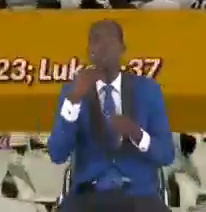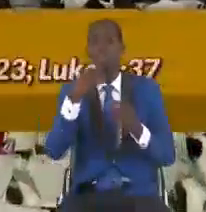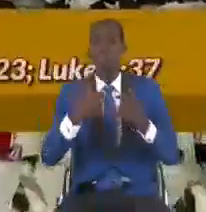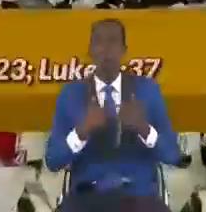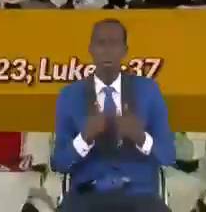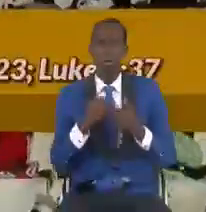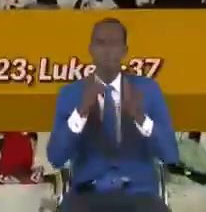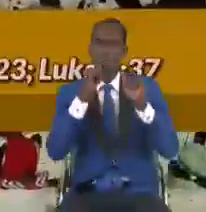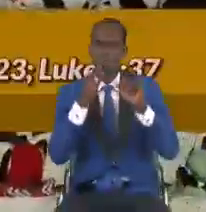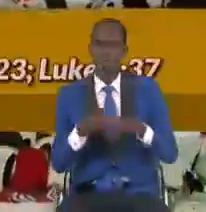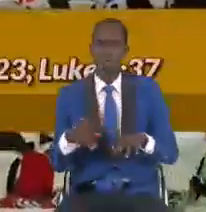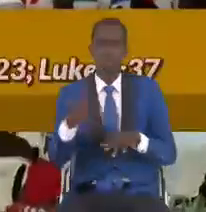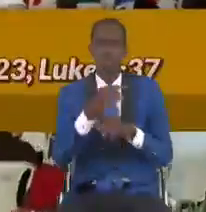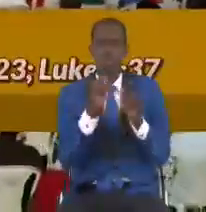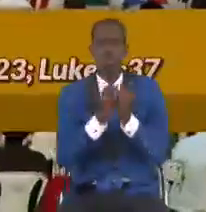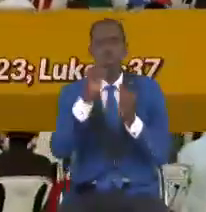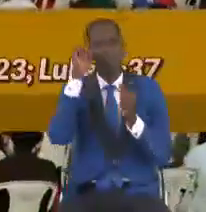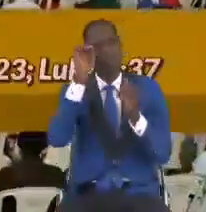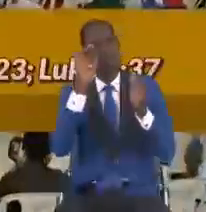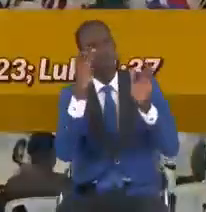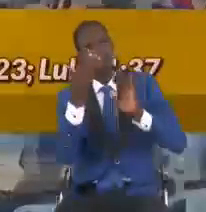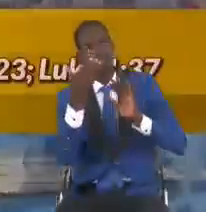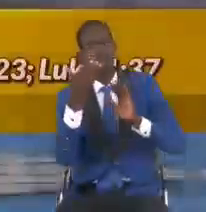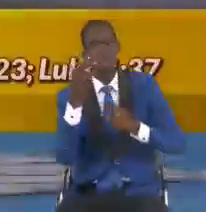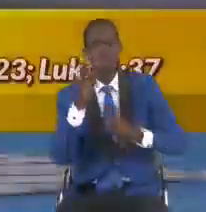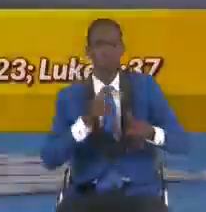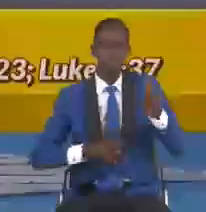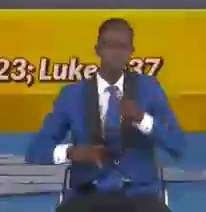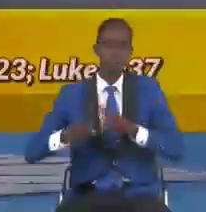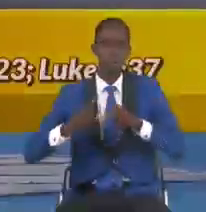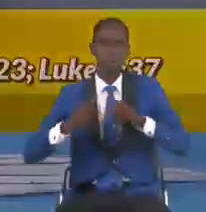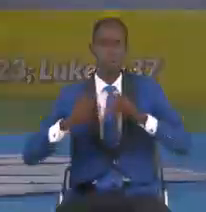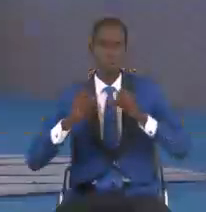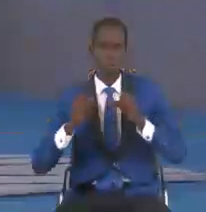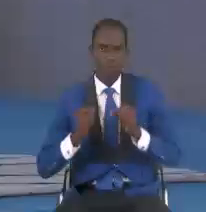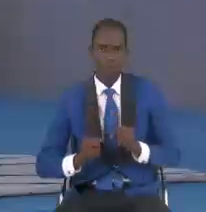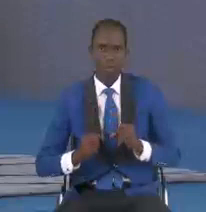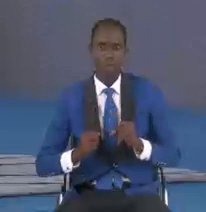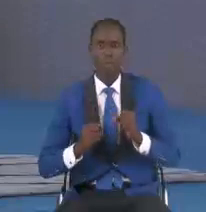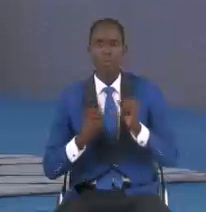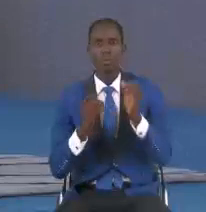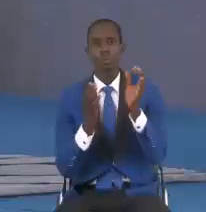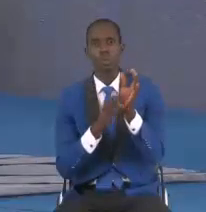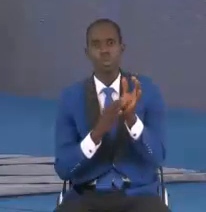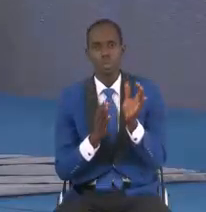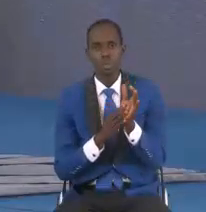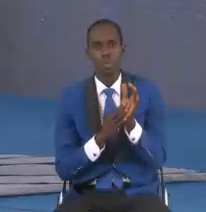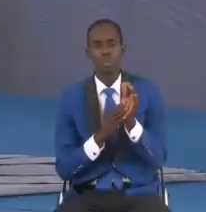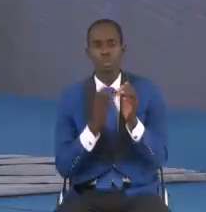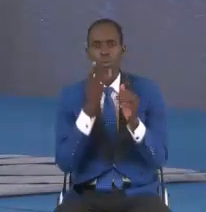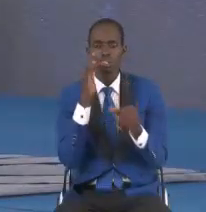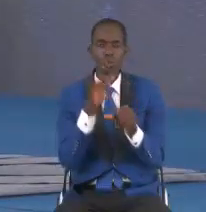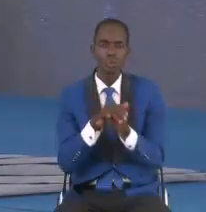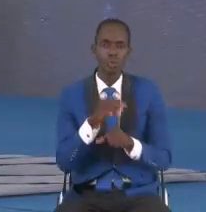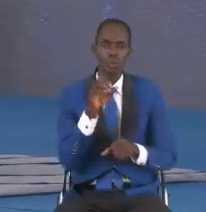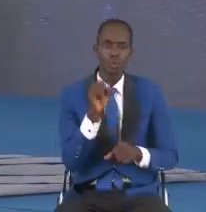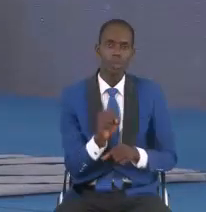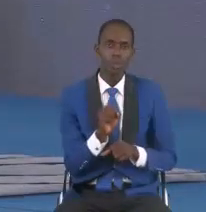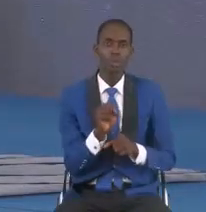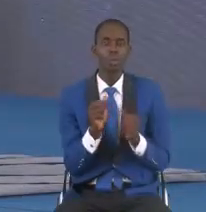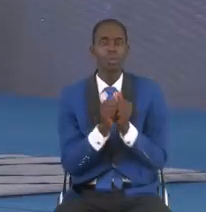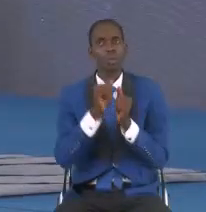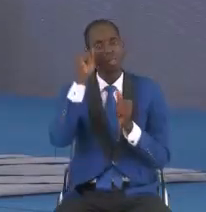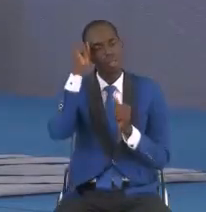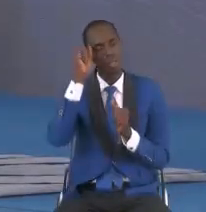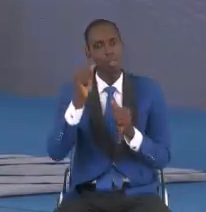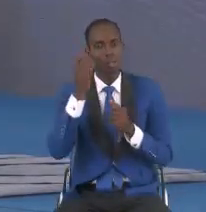presence, with his people, with his power, with his praise, with his promises, with his prophecies,